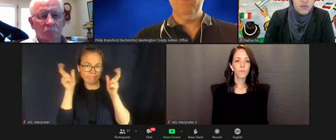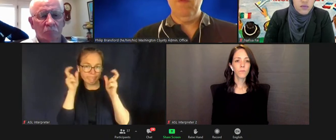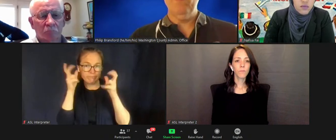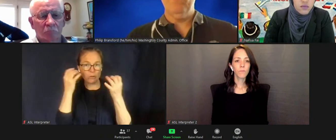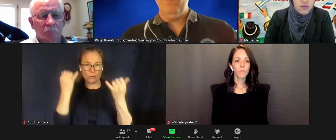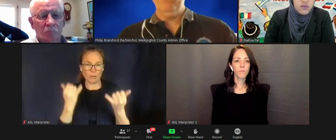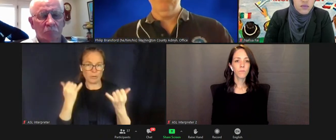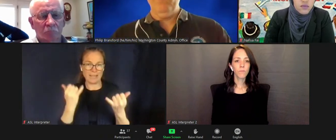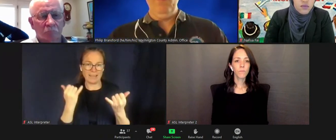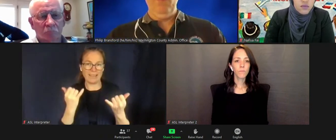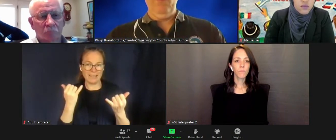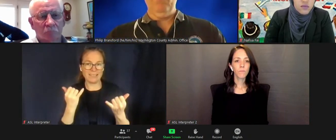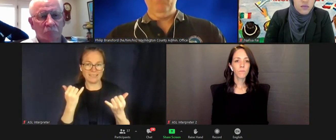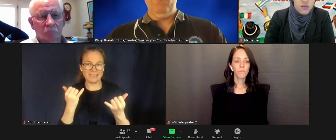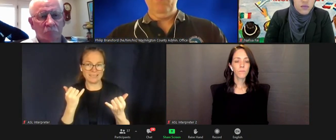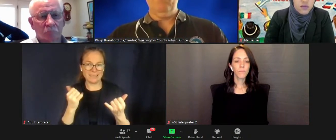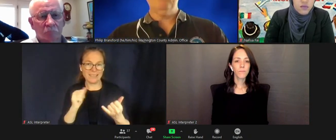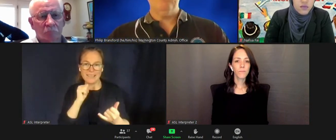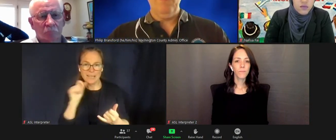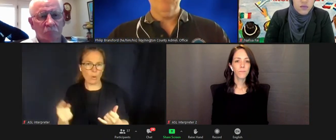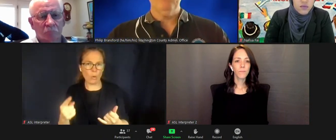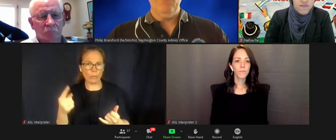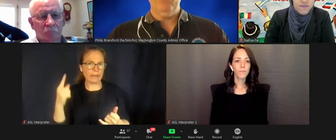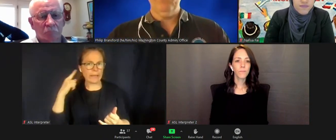just hearing thematics.